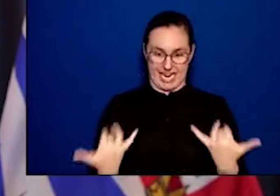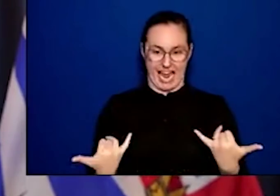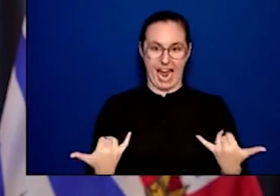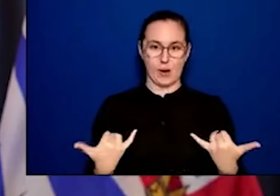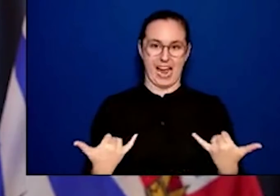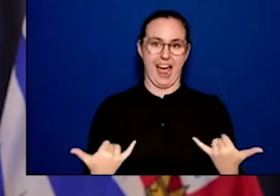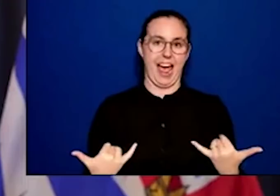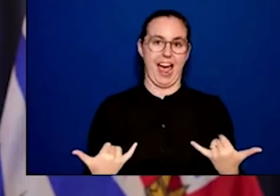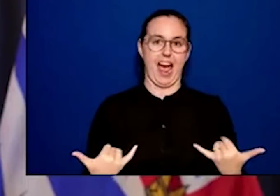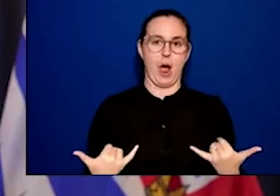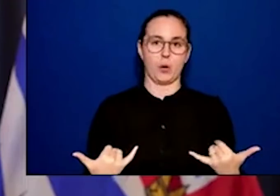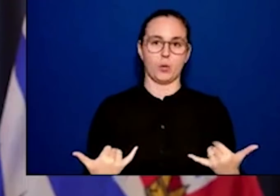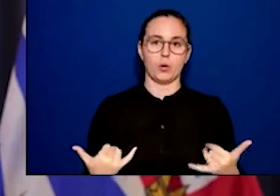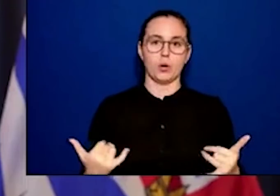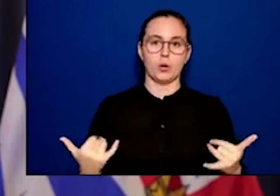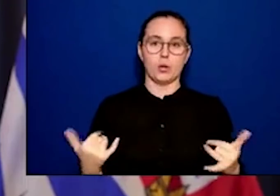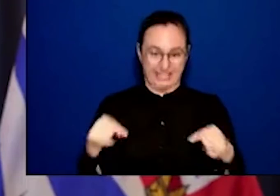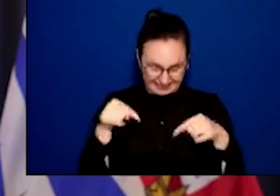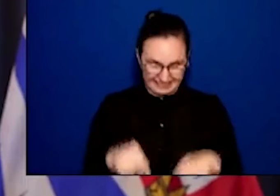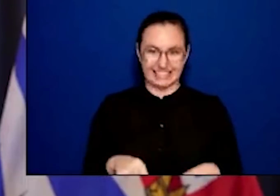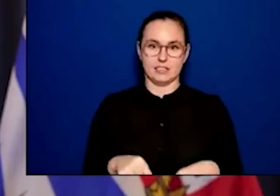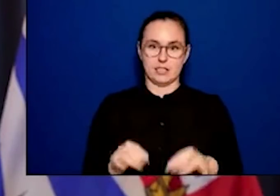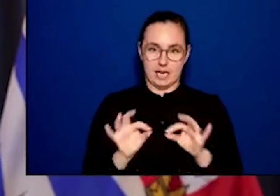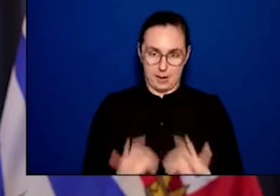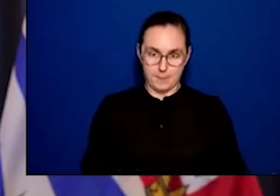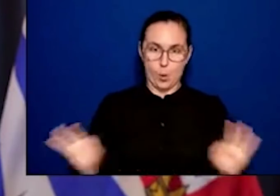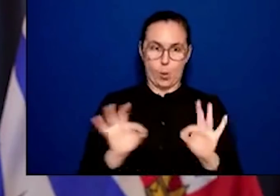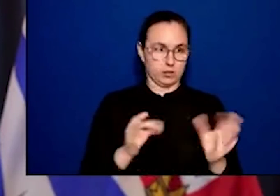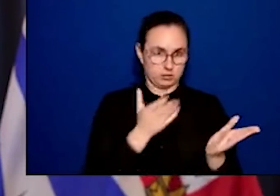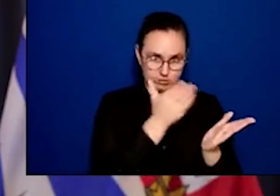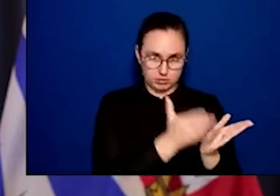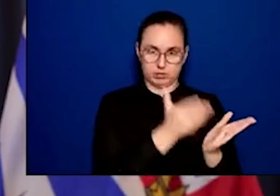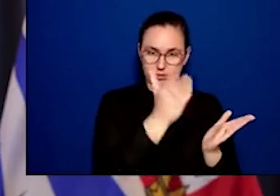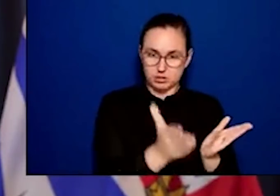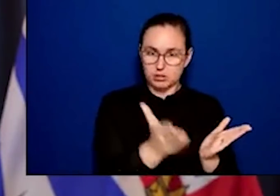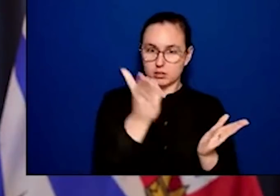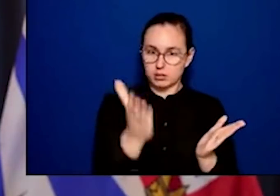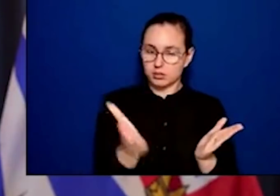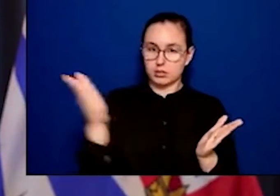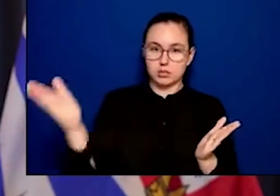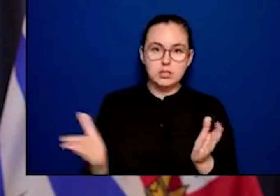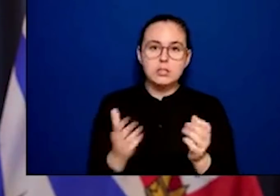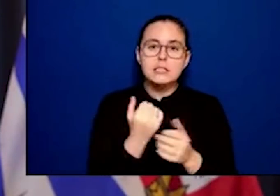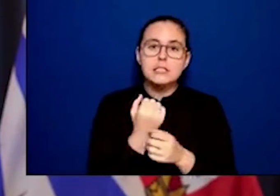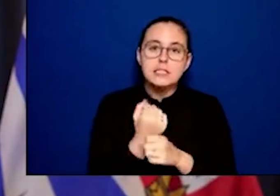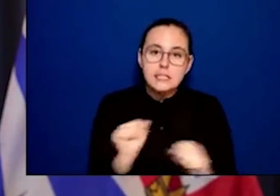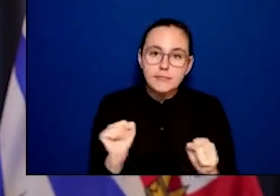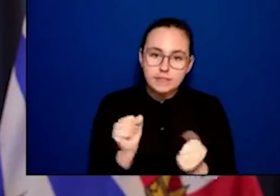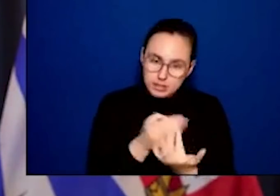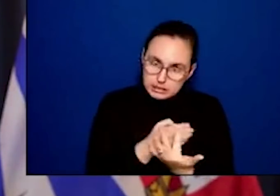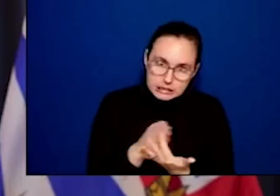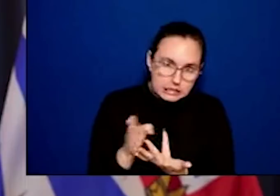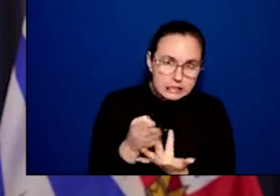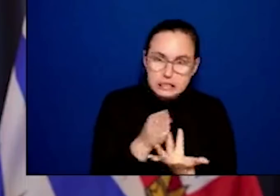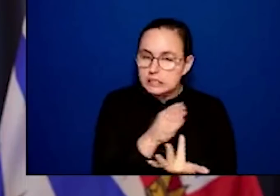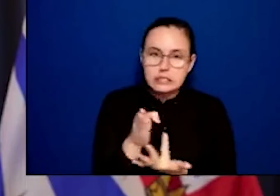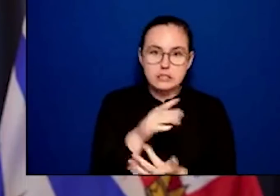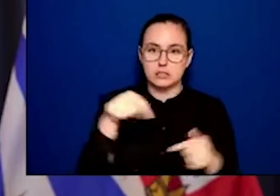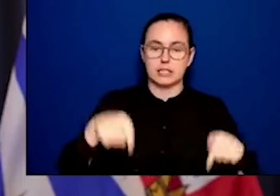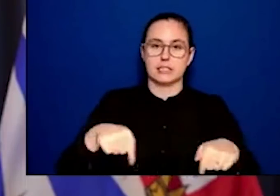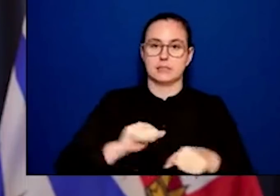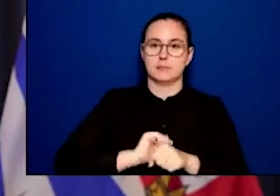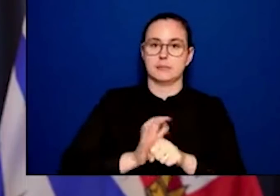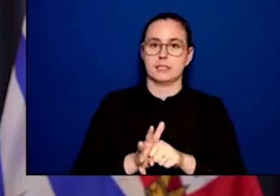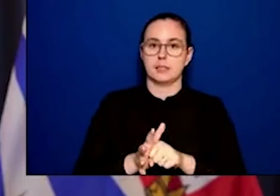right now is that each of us makes it through, that we make it through safely, that we make it through healthy, that we make it through,